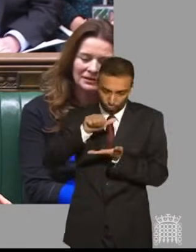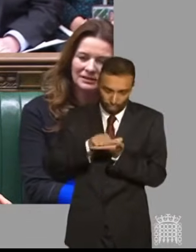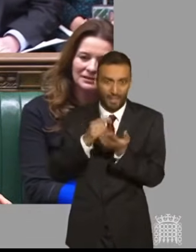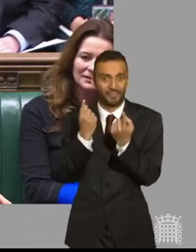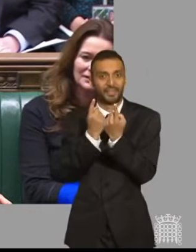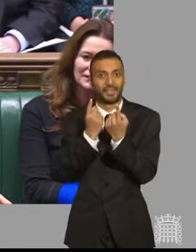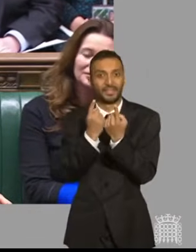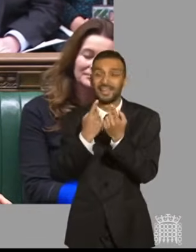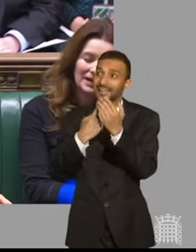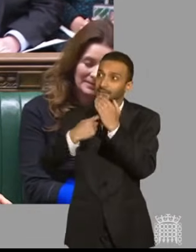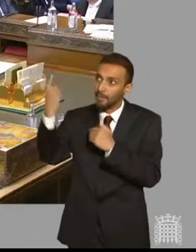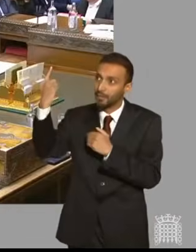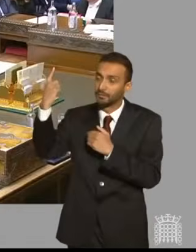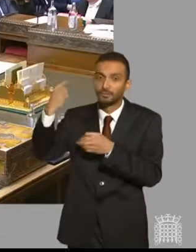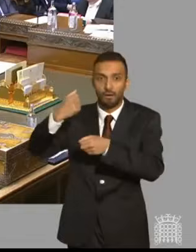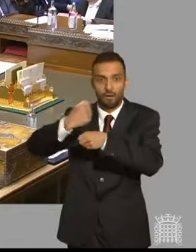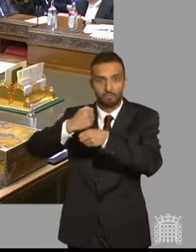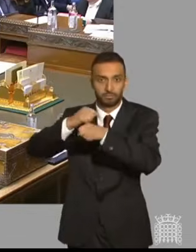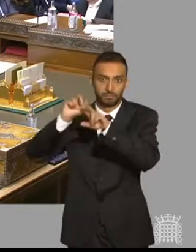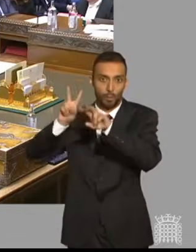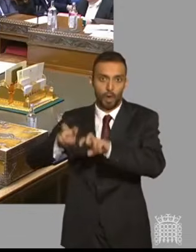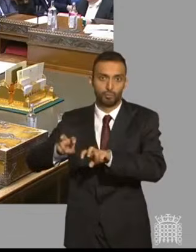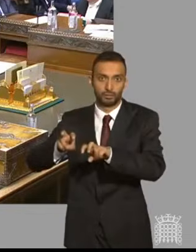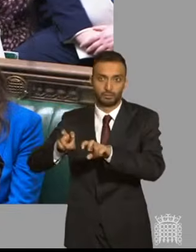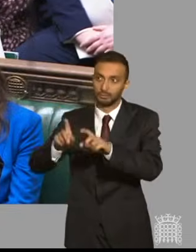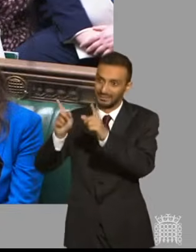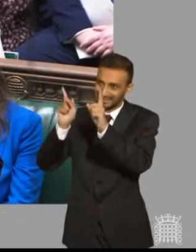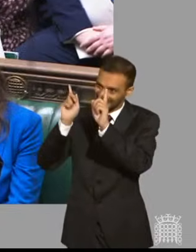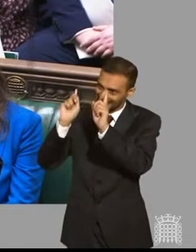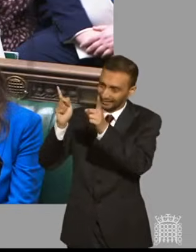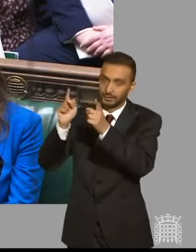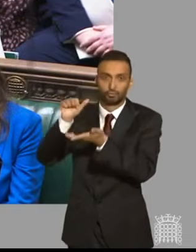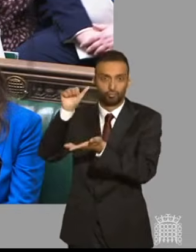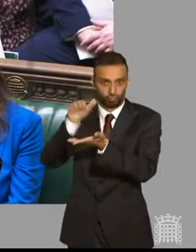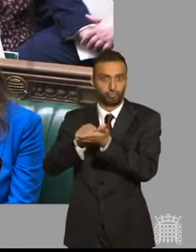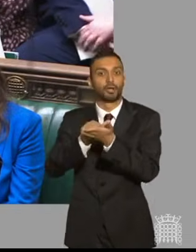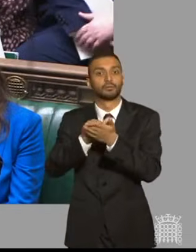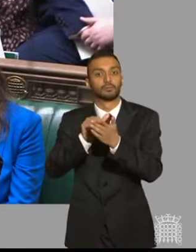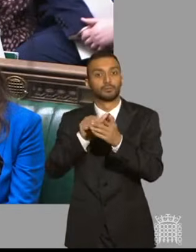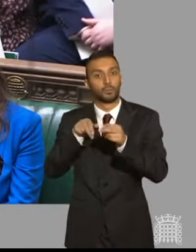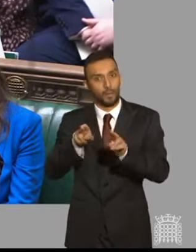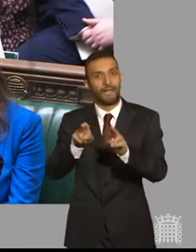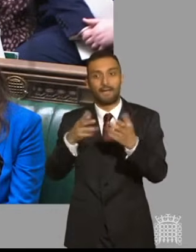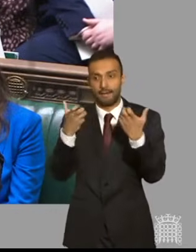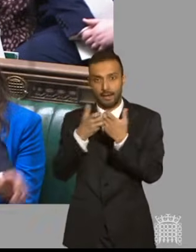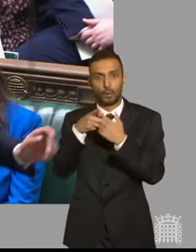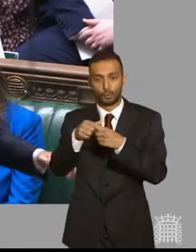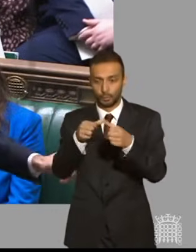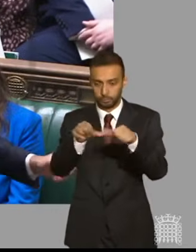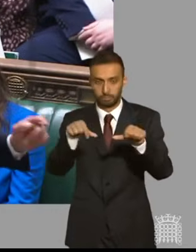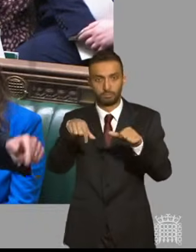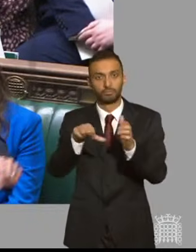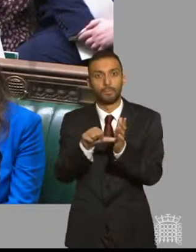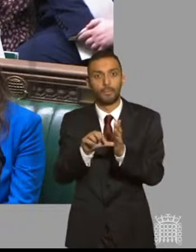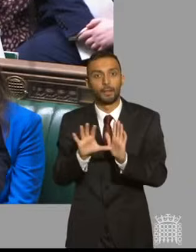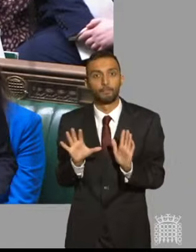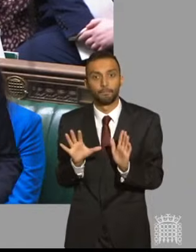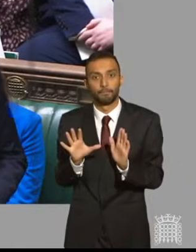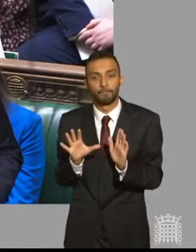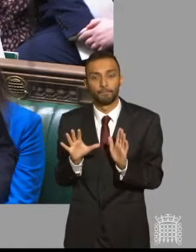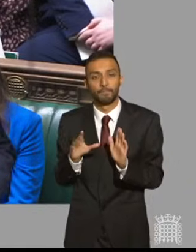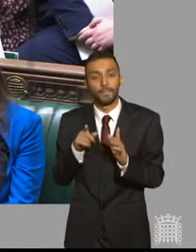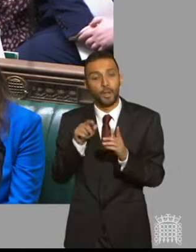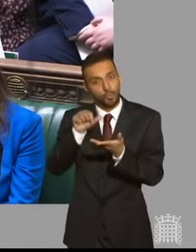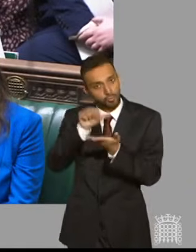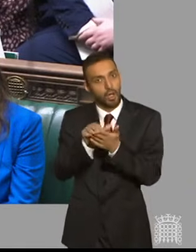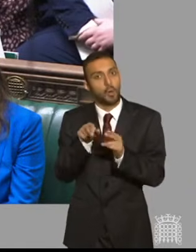That is the right way to resolve this issue. It's the right way to get victims the truth and the answers that they demand. But this government is getting